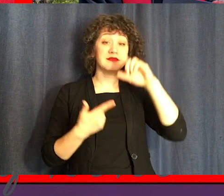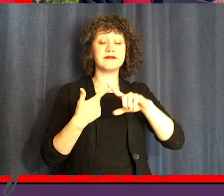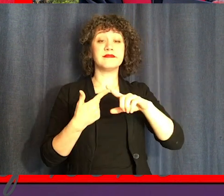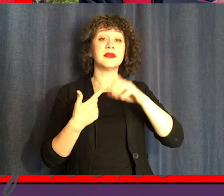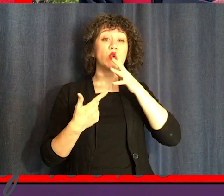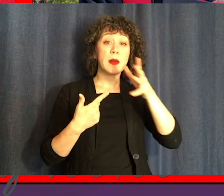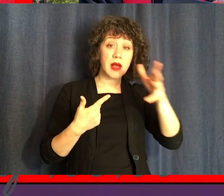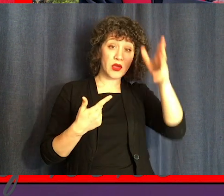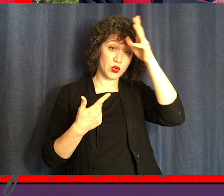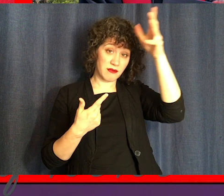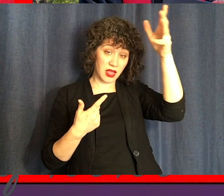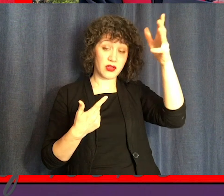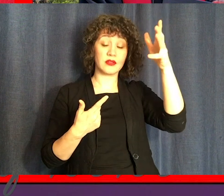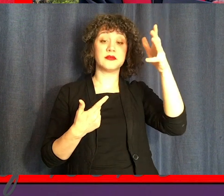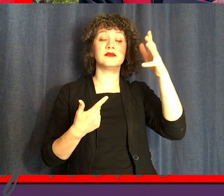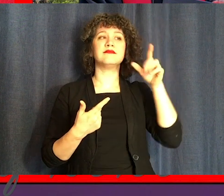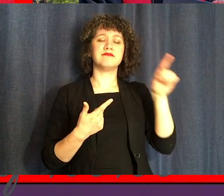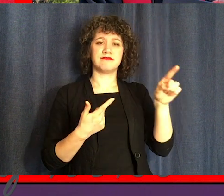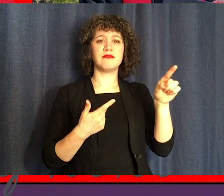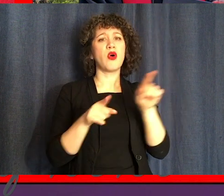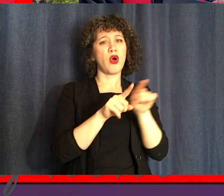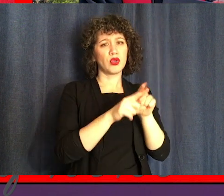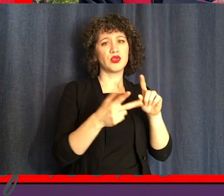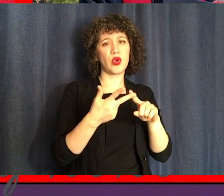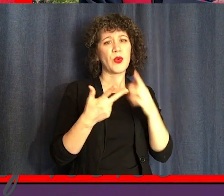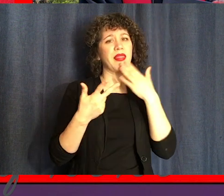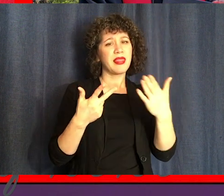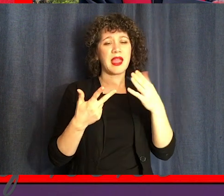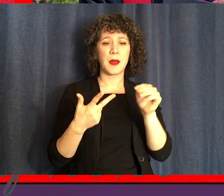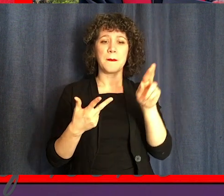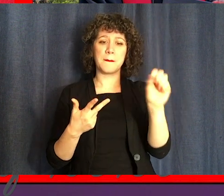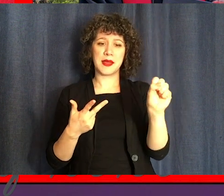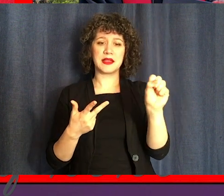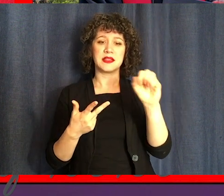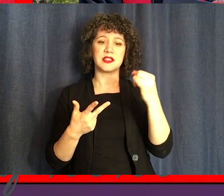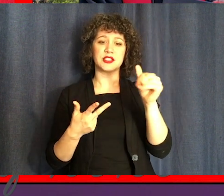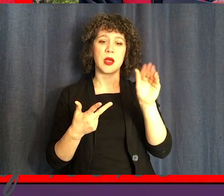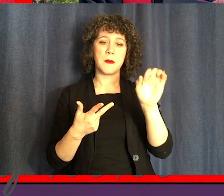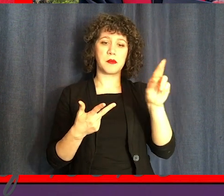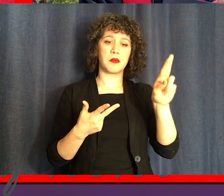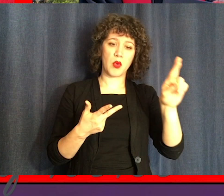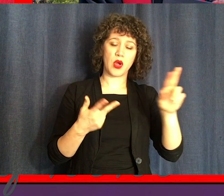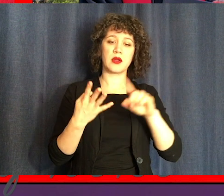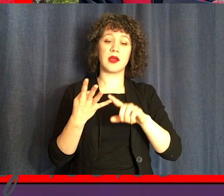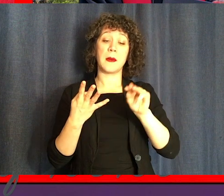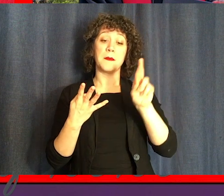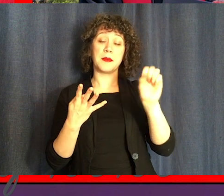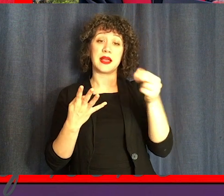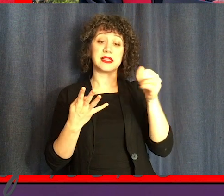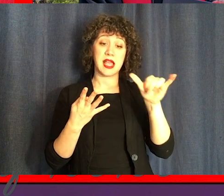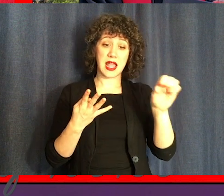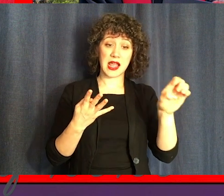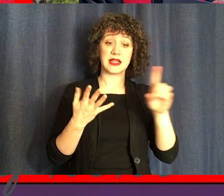would also like to thank Mrs. Jabor, Mrs. Hayes, Mr. Holman, Mr. Knutson, Mr. Courier,